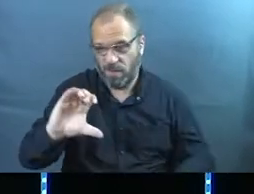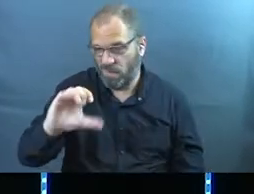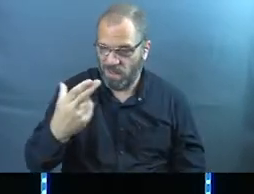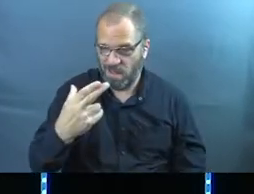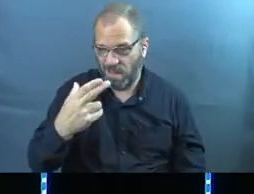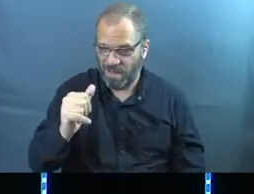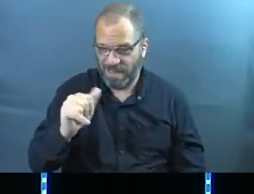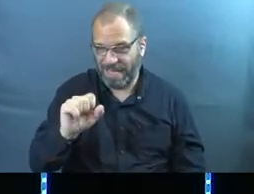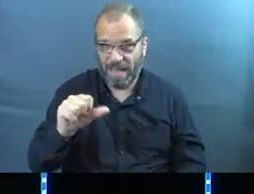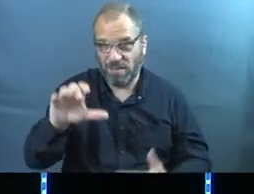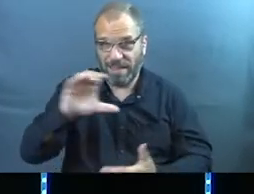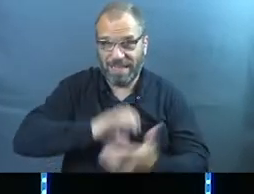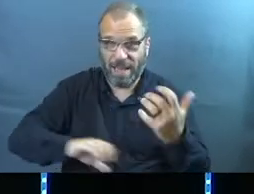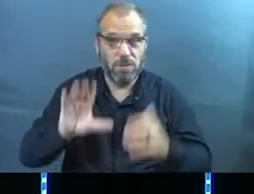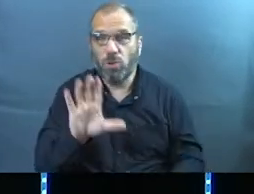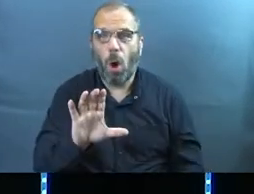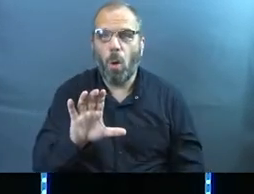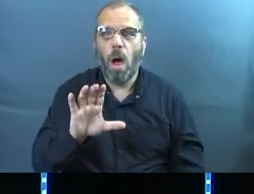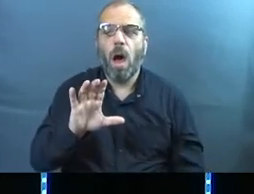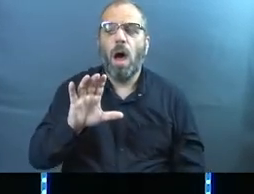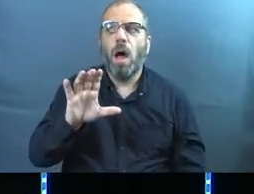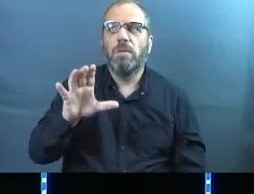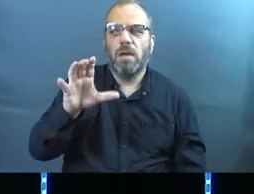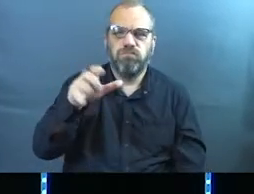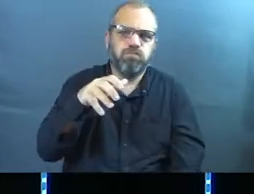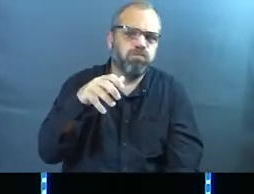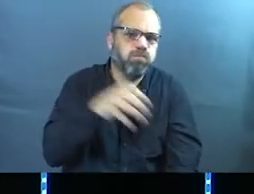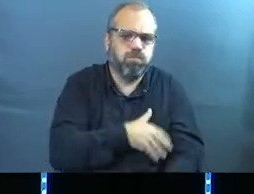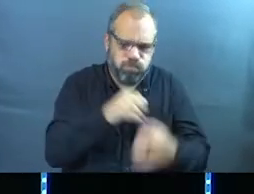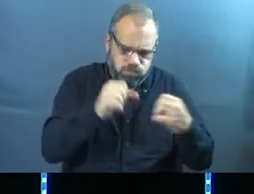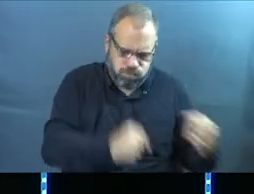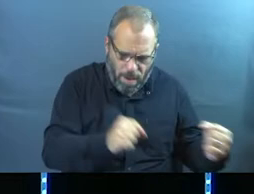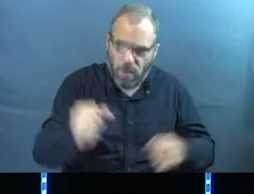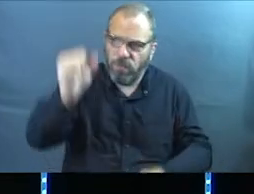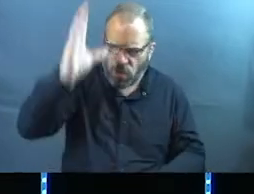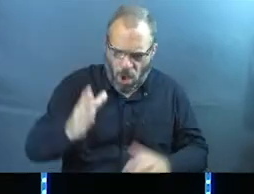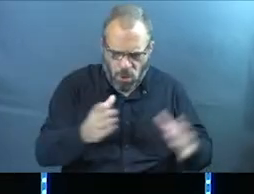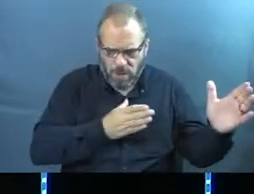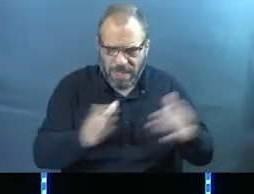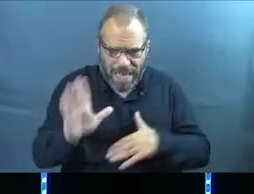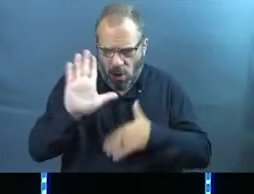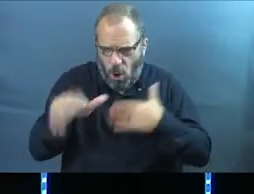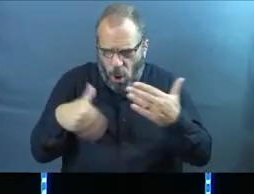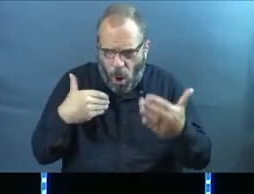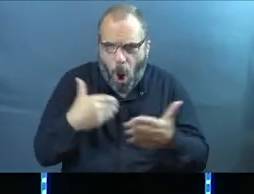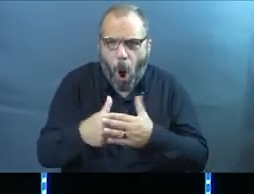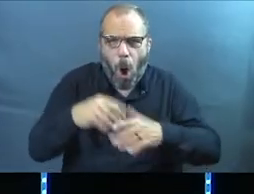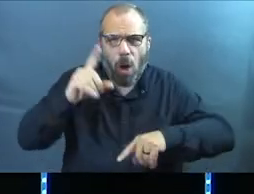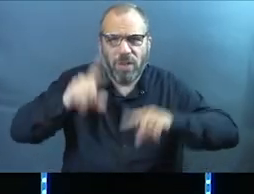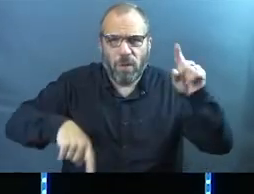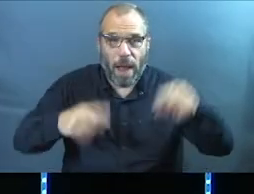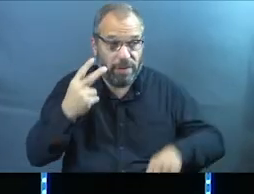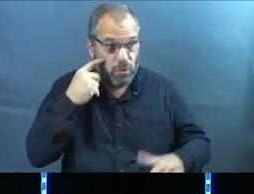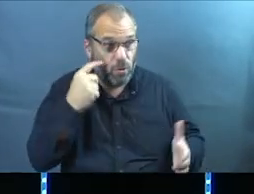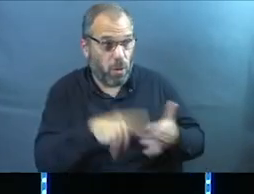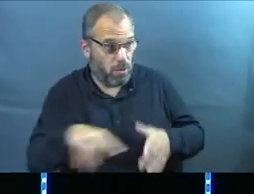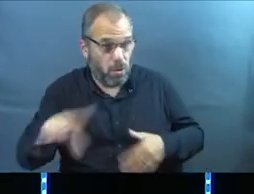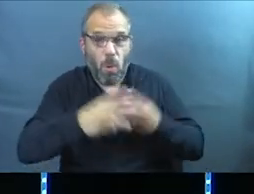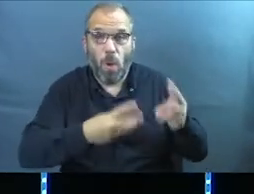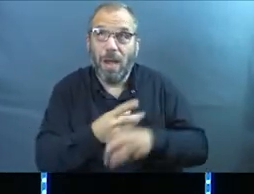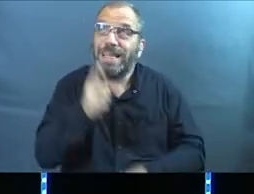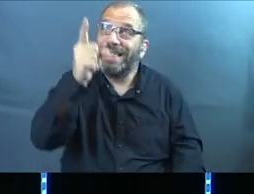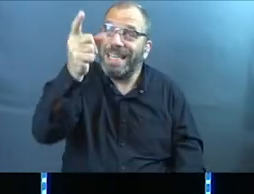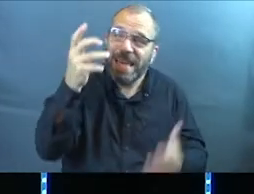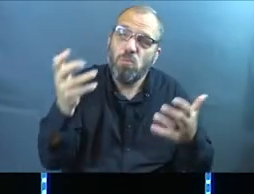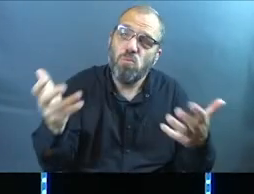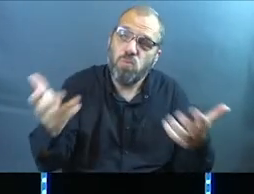not. It's not. There's a creative and powerful God who designed all the variety that you see today because he